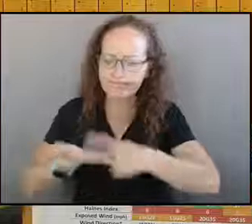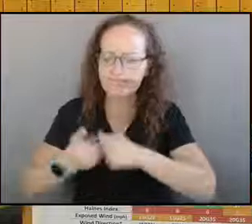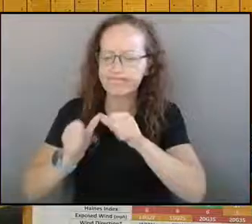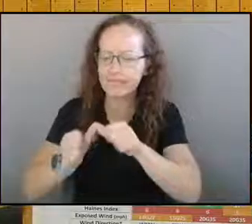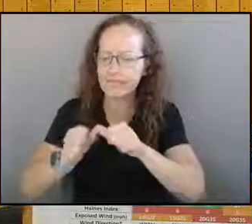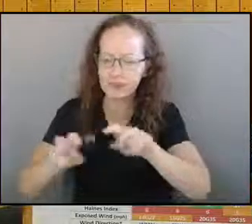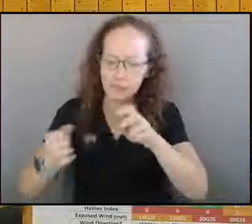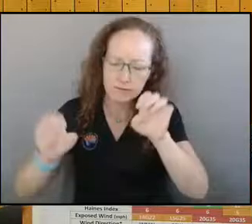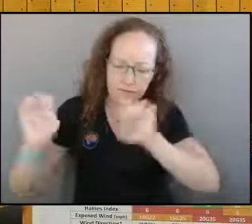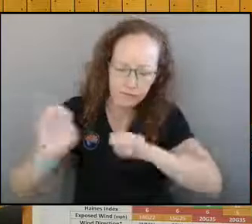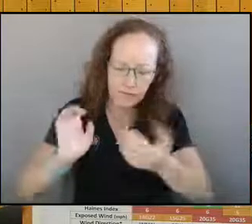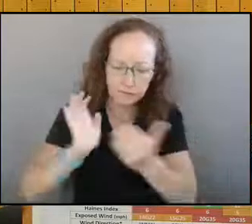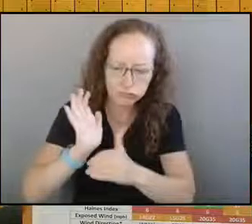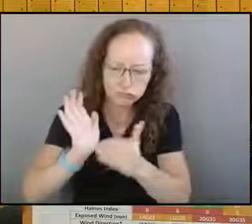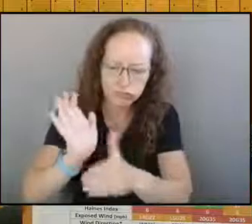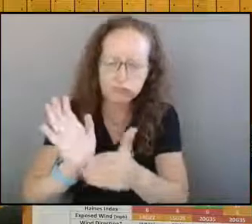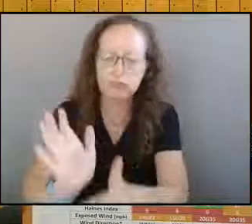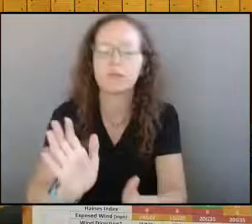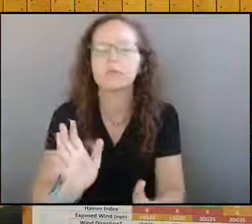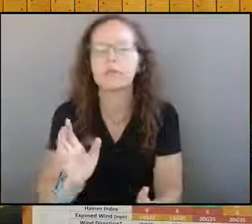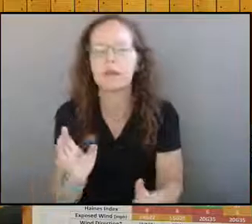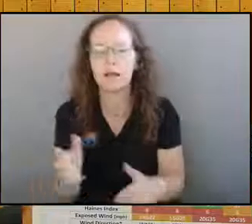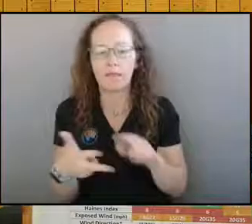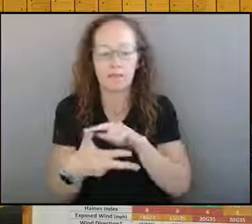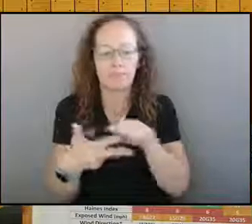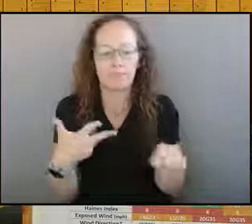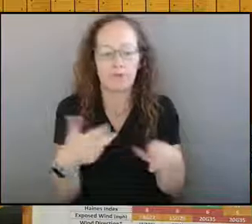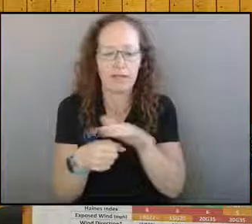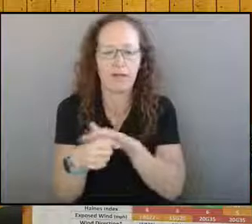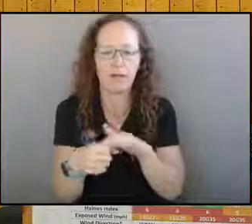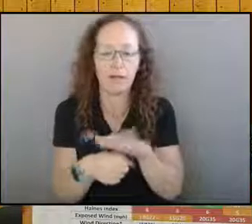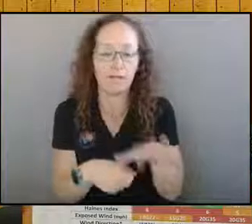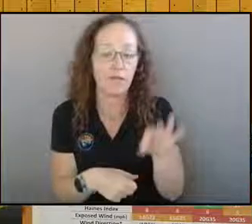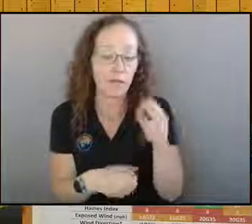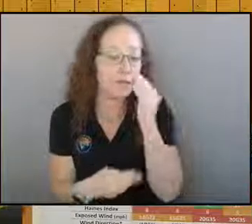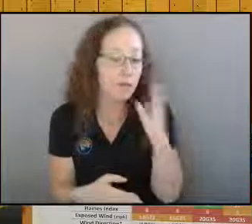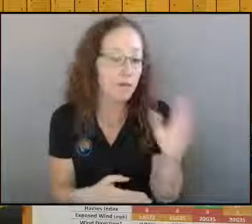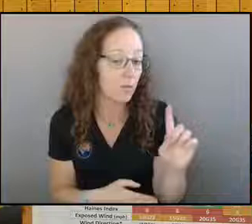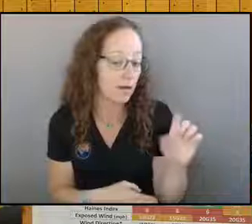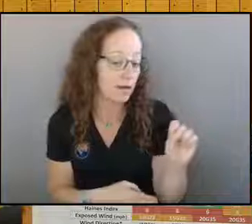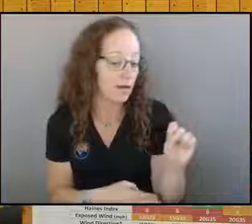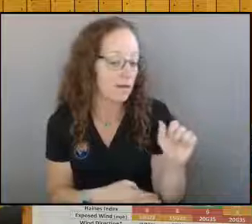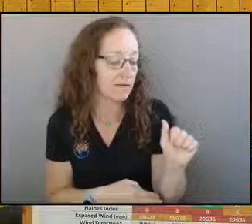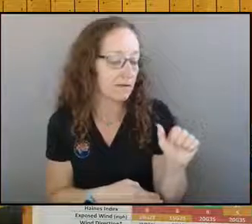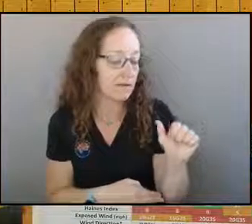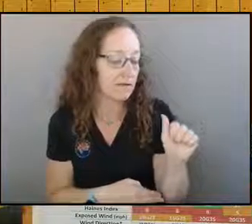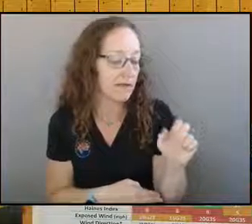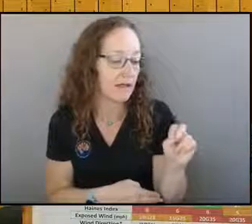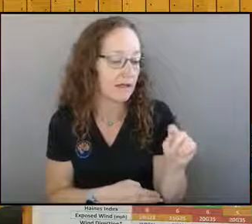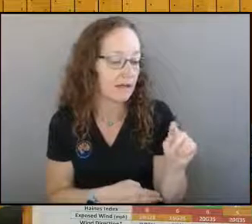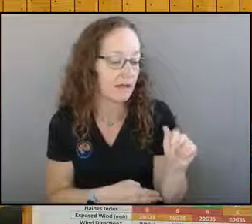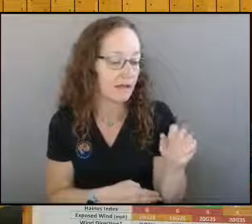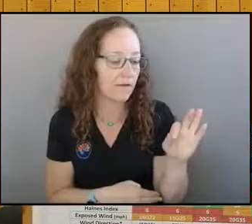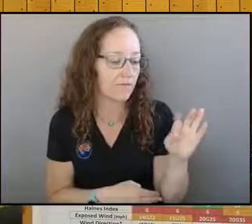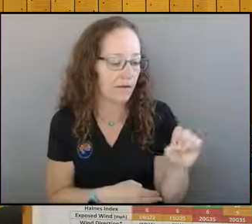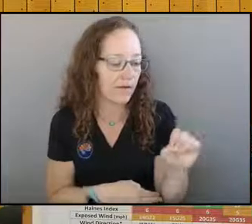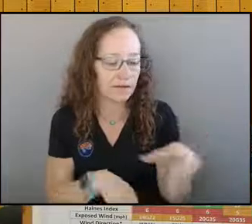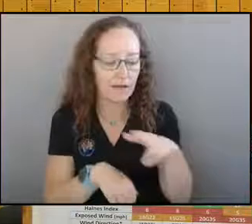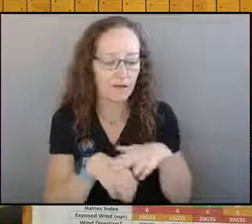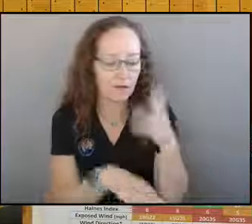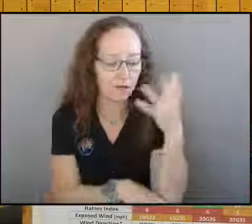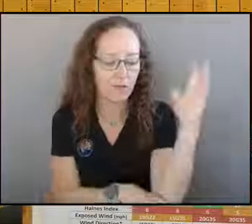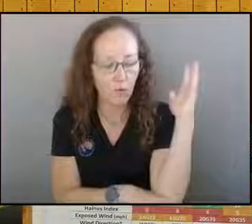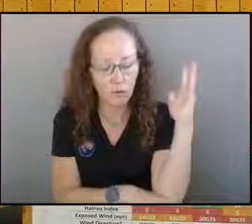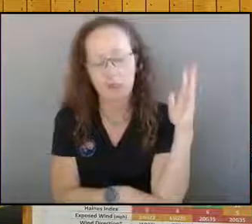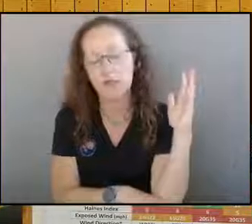areas, and you can find that information on the Santa Fe National Forest website or on Taos County's website.